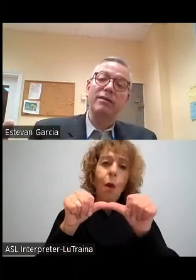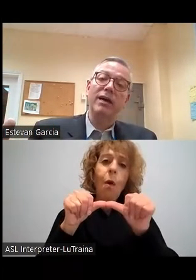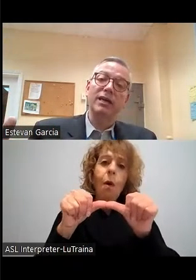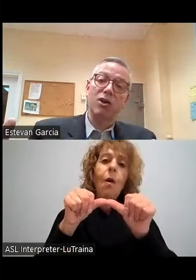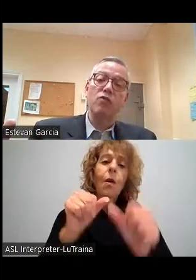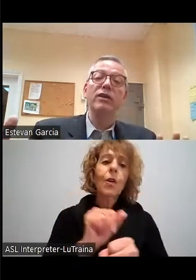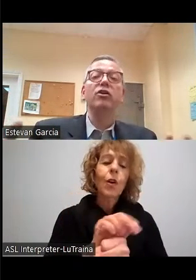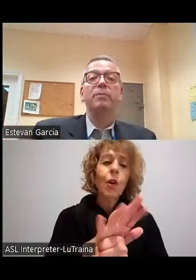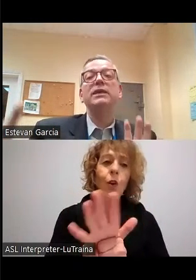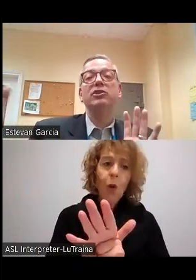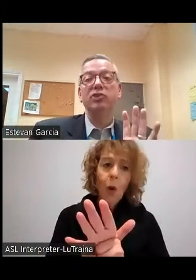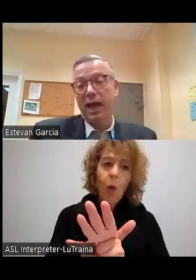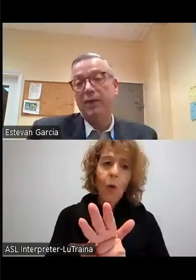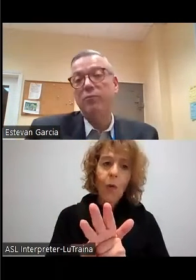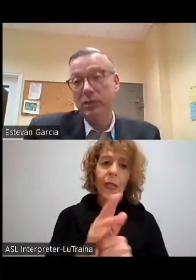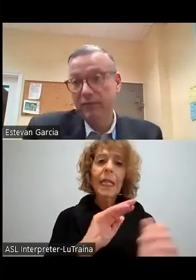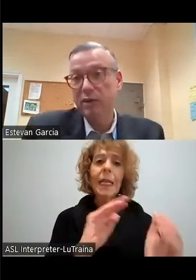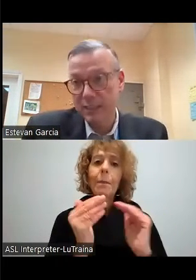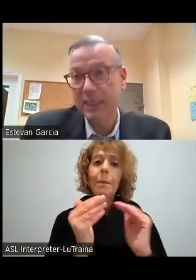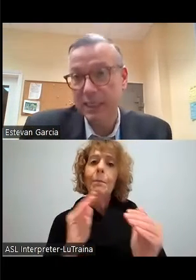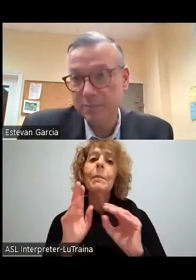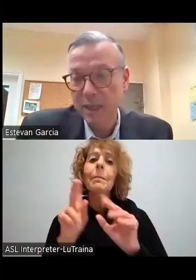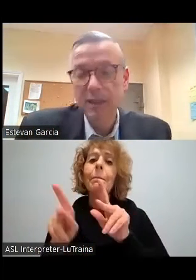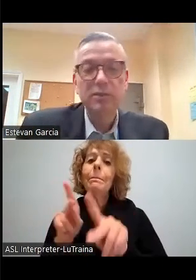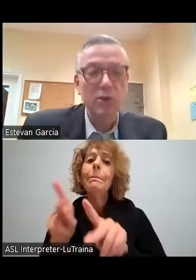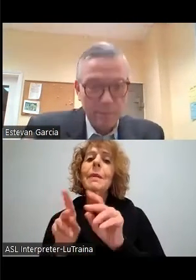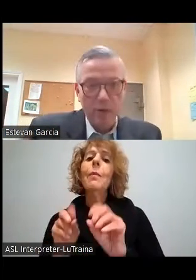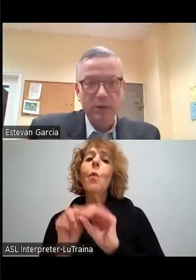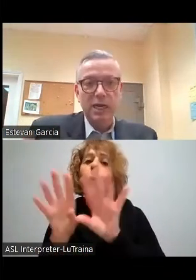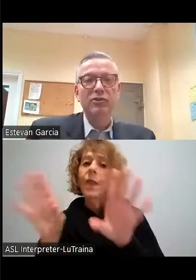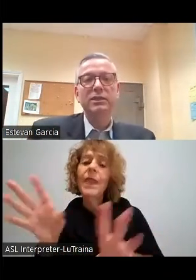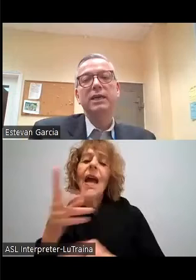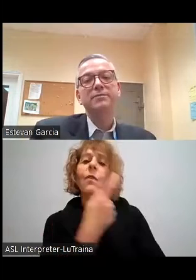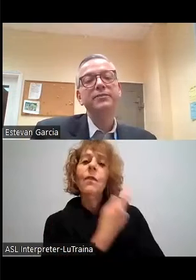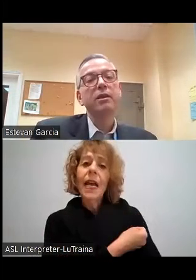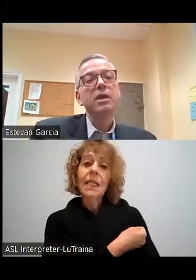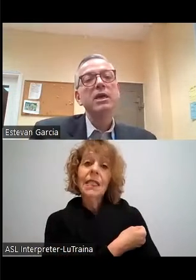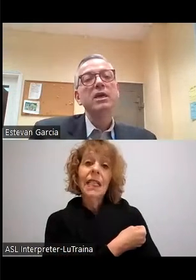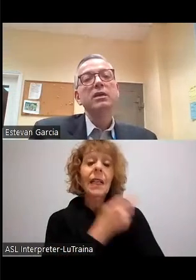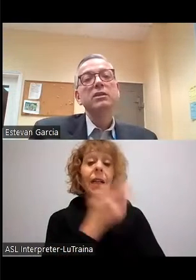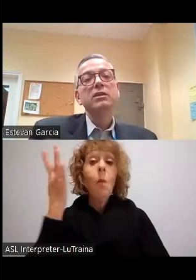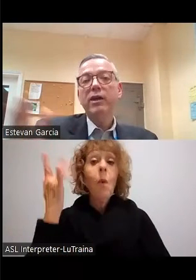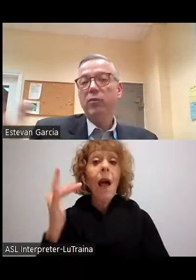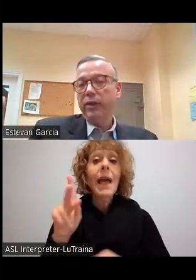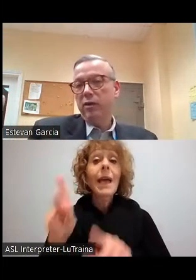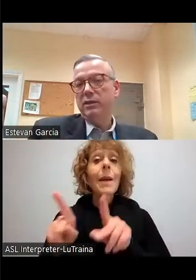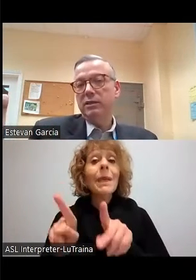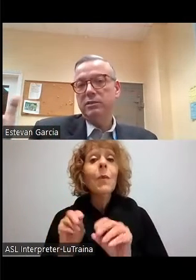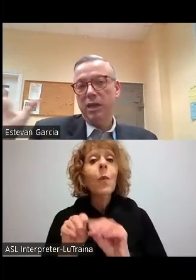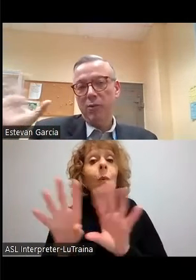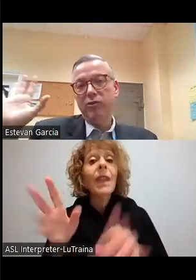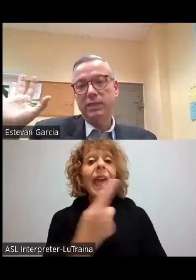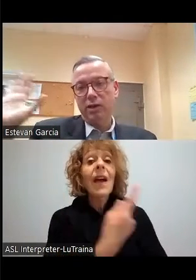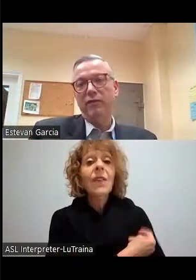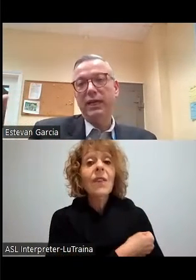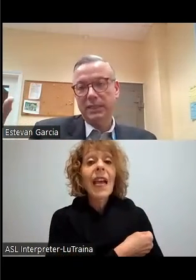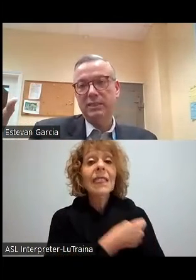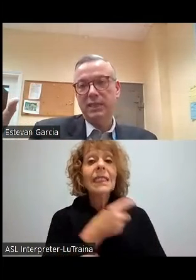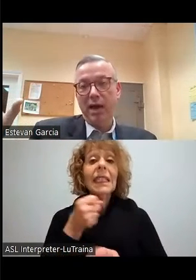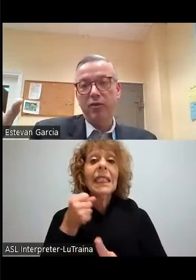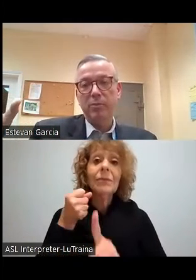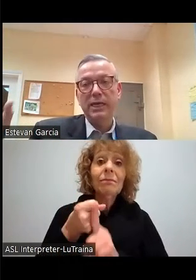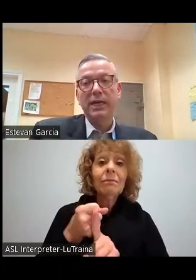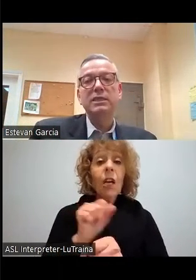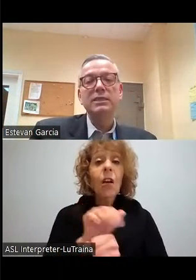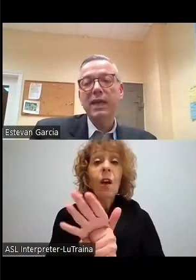they get COVID, could potentially have more severe disease. So important to understand. So then we thought, so now we understand our